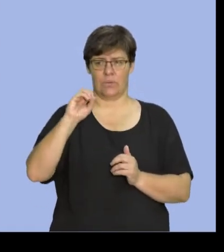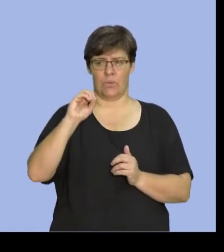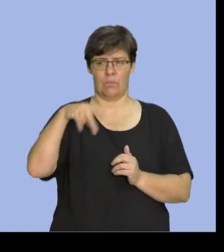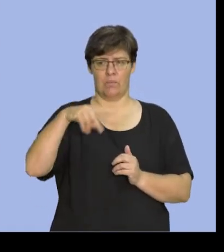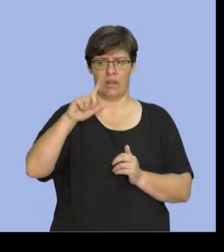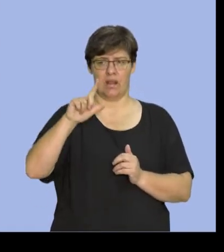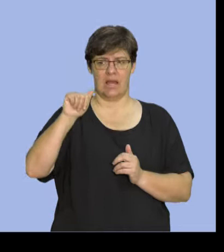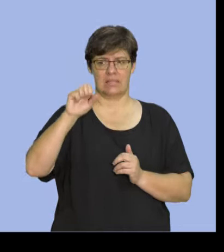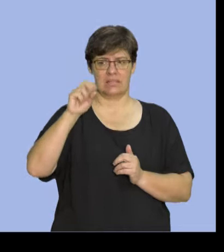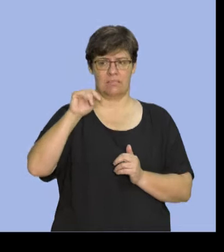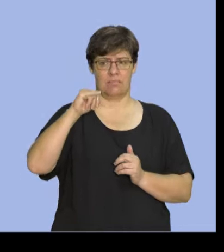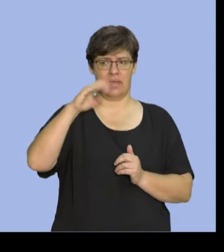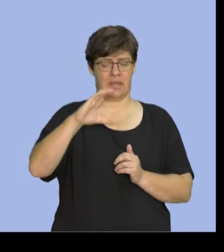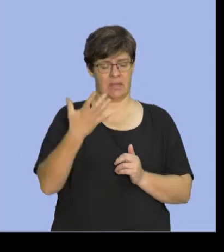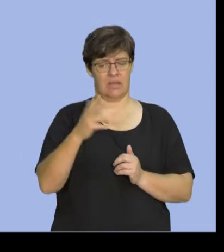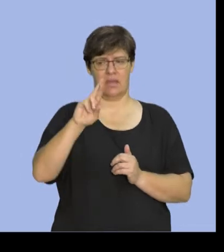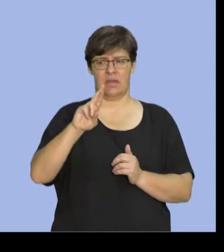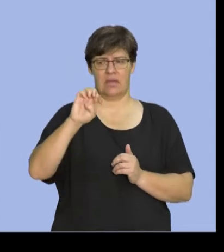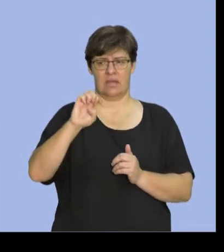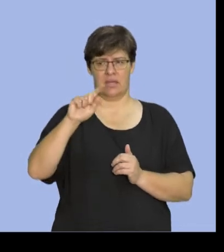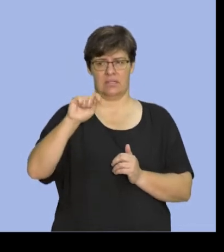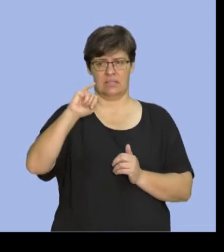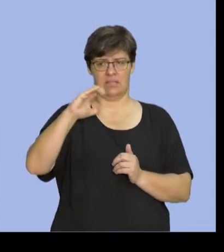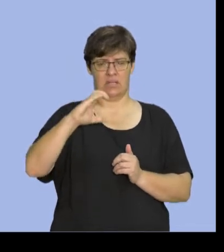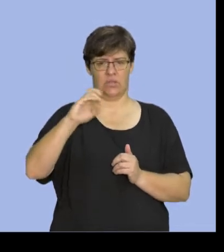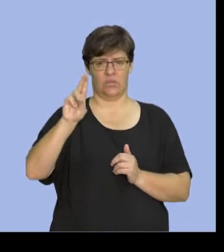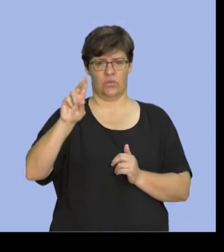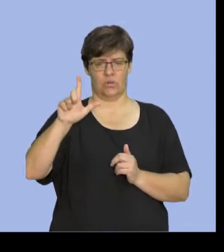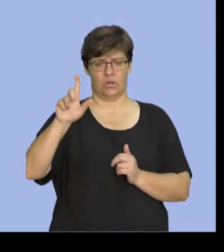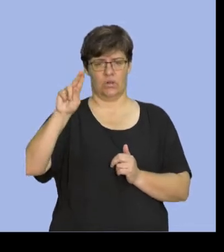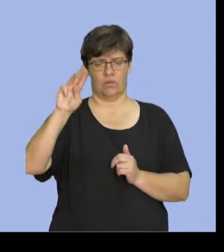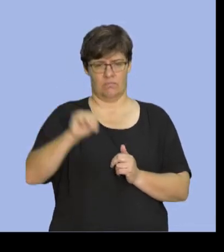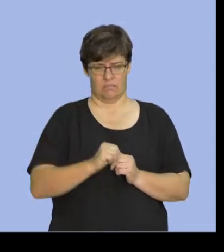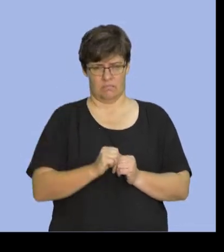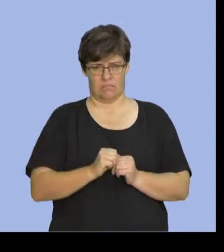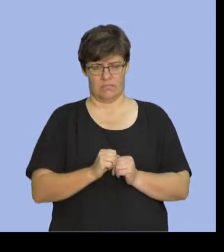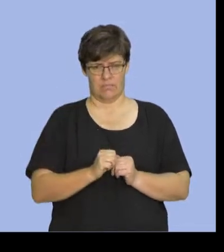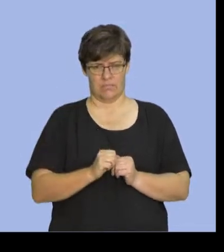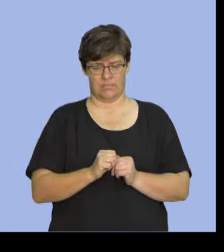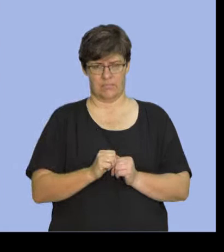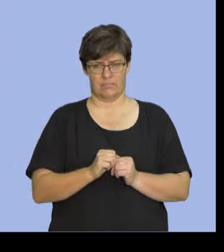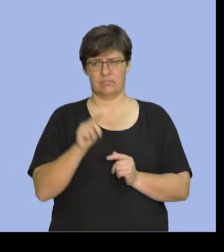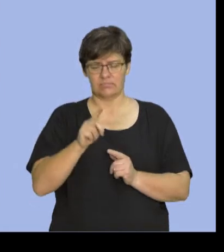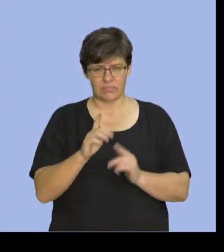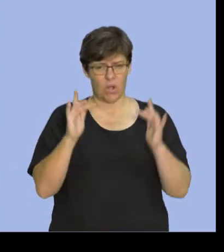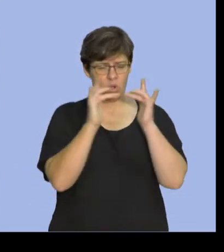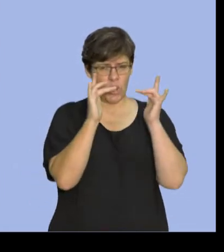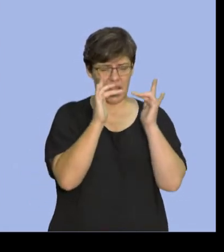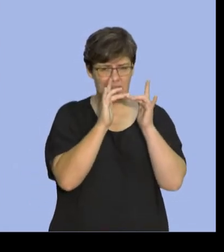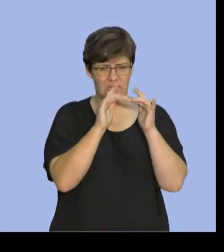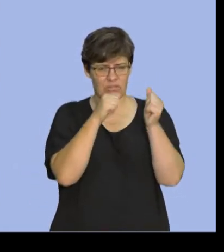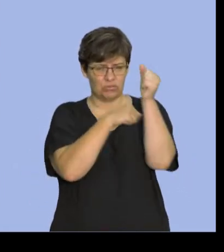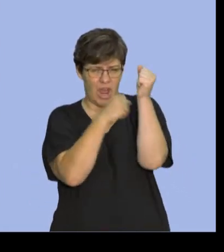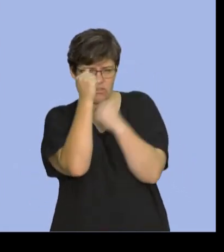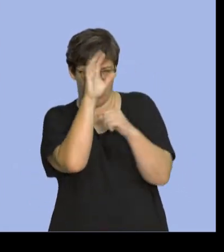endoplasmic reticulum, so this maze of folds of connective structures